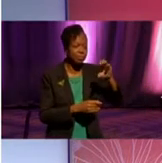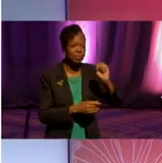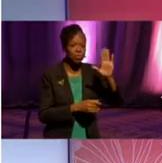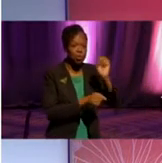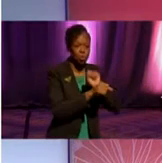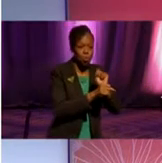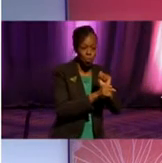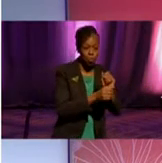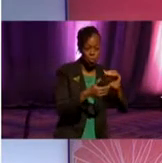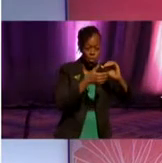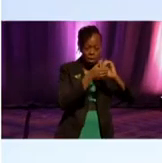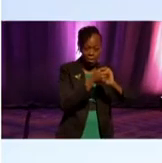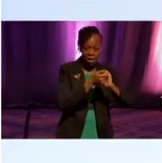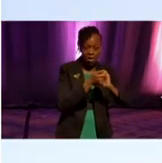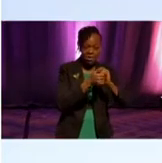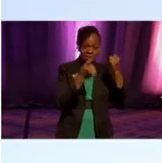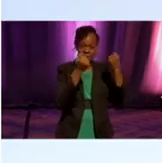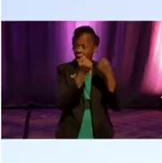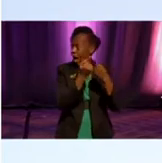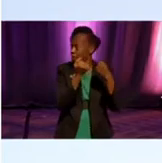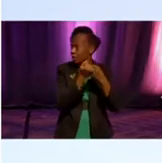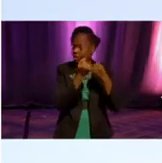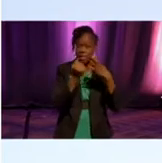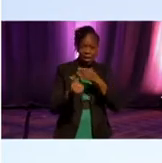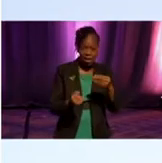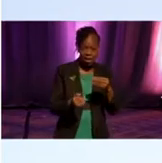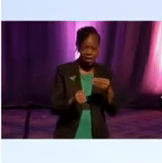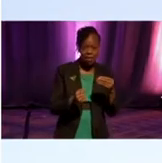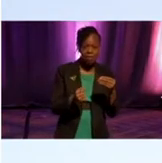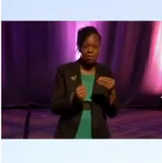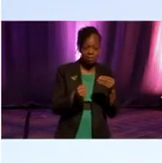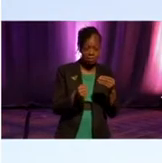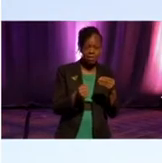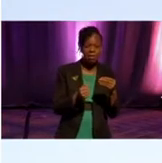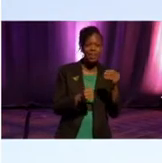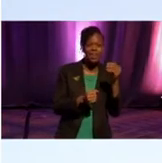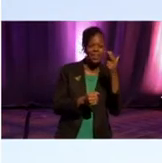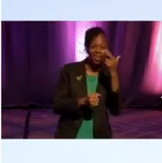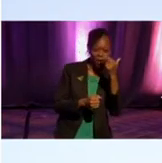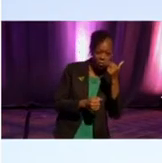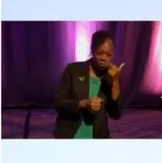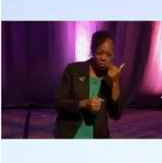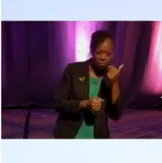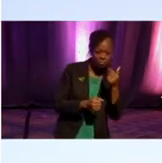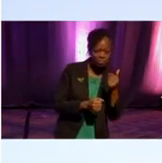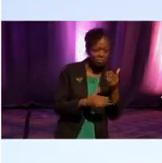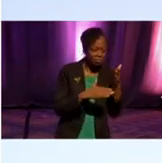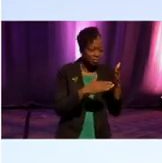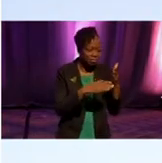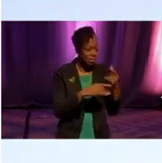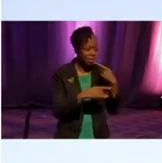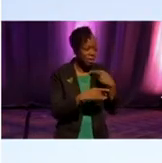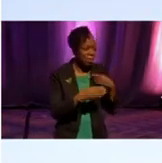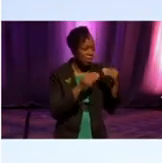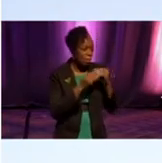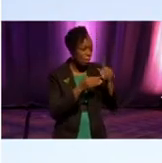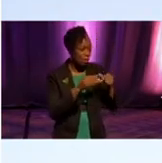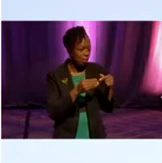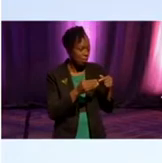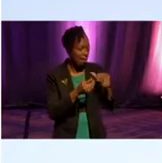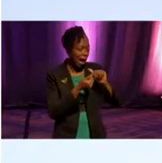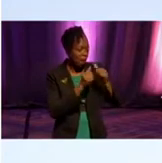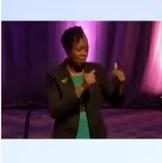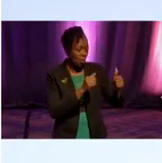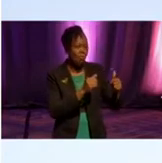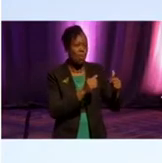combines advocacy and comedy. Tell us more about how your legislative work has allowed you to support maternal